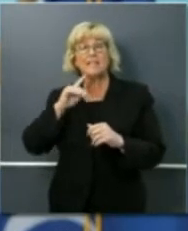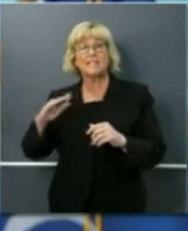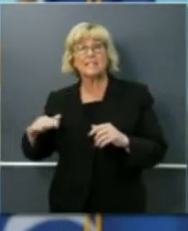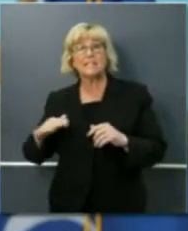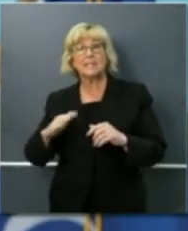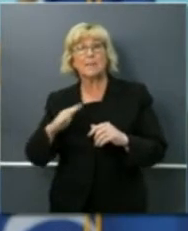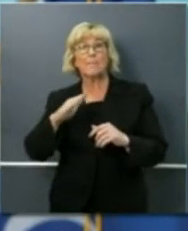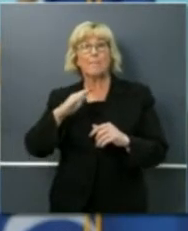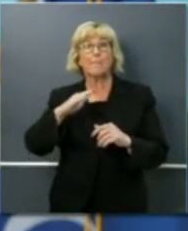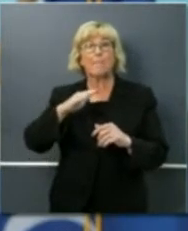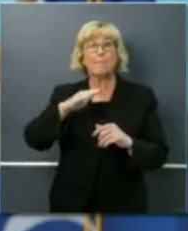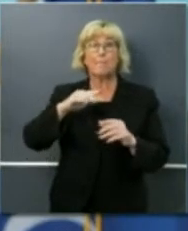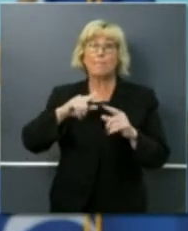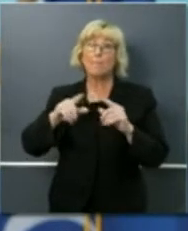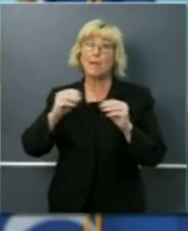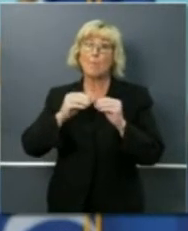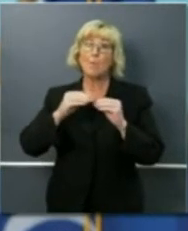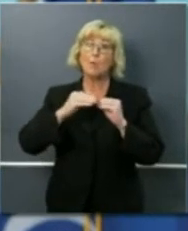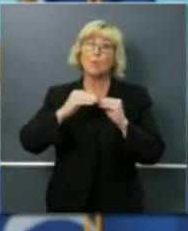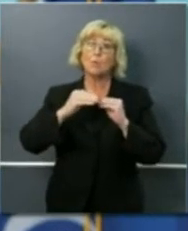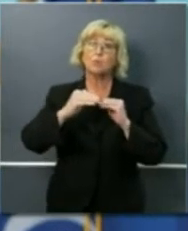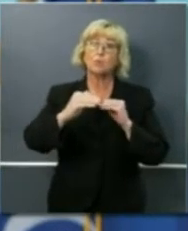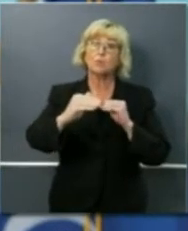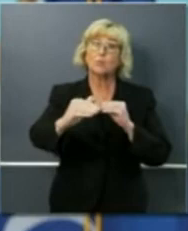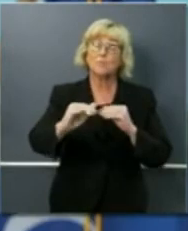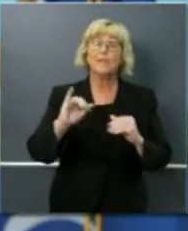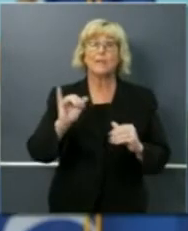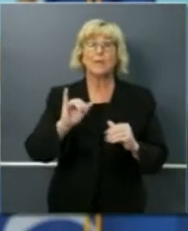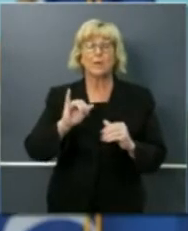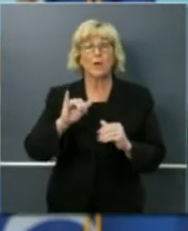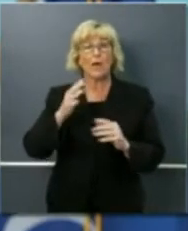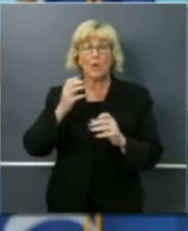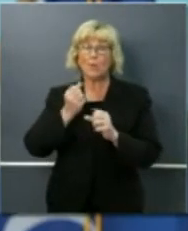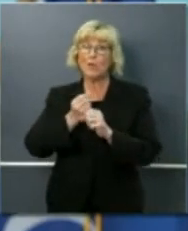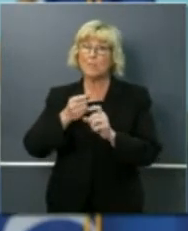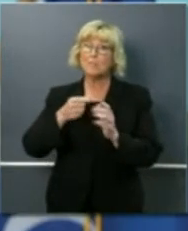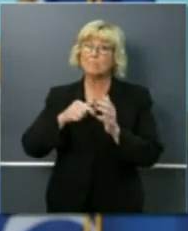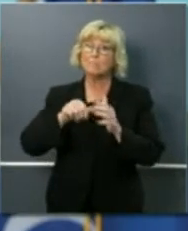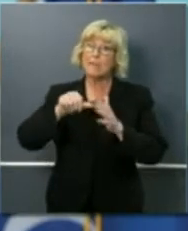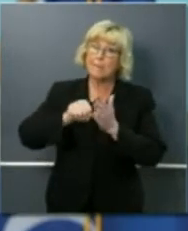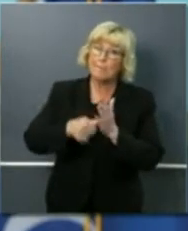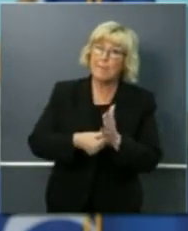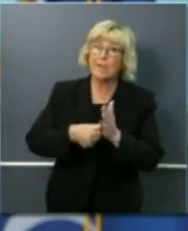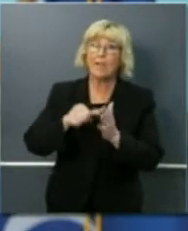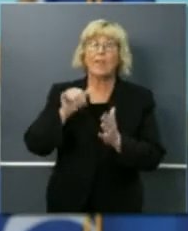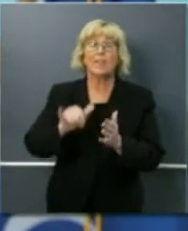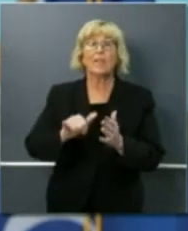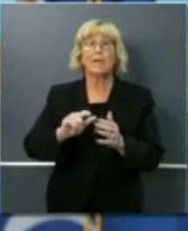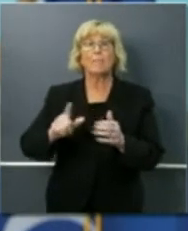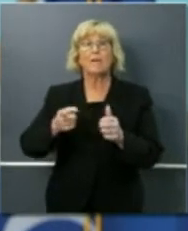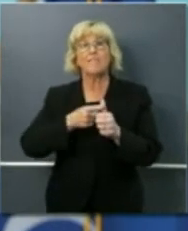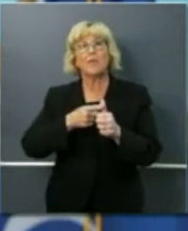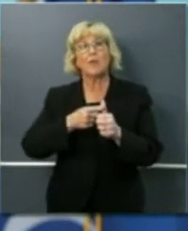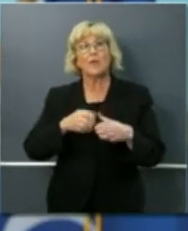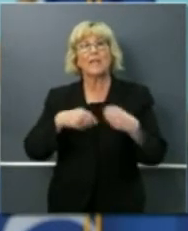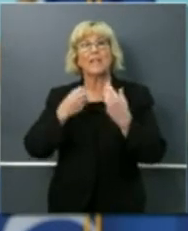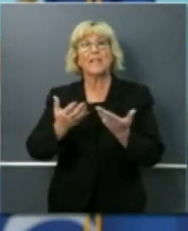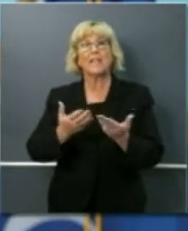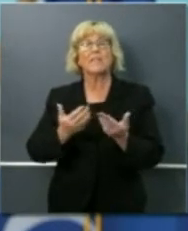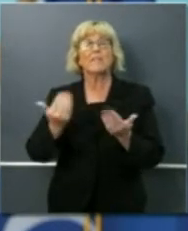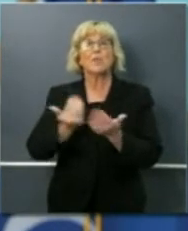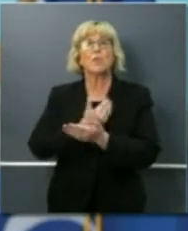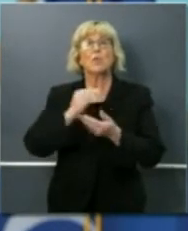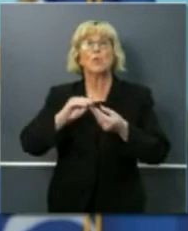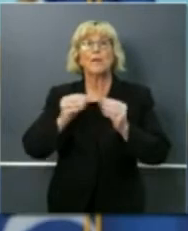also stretching. And I want to make that point and that distinction in a moment. But let me first just give you the updated